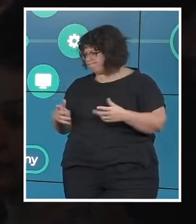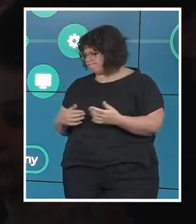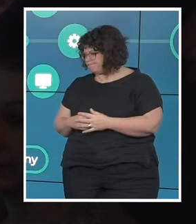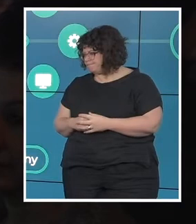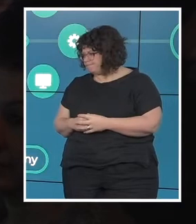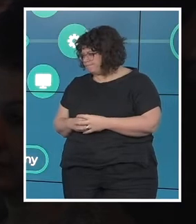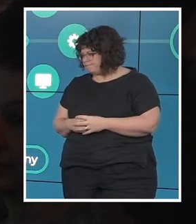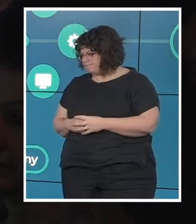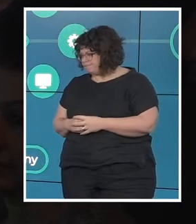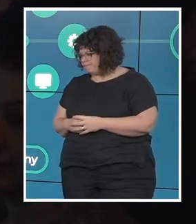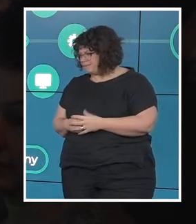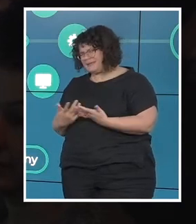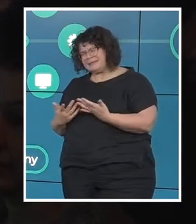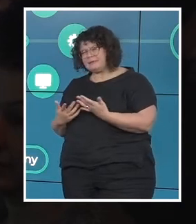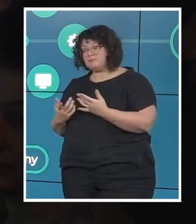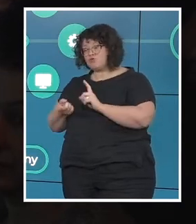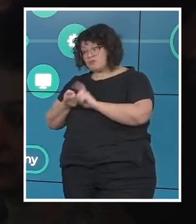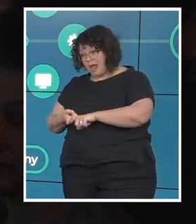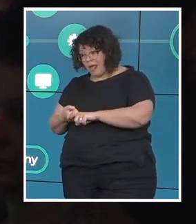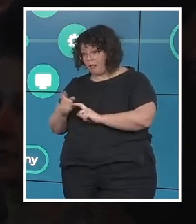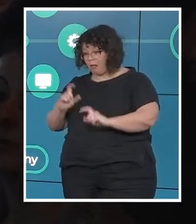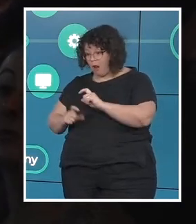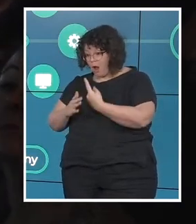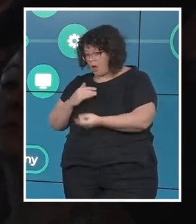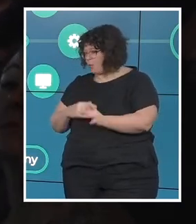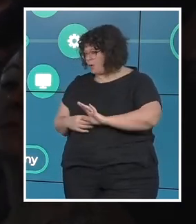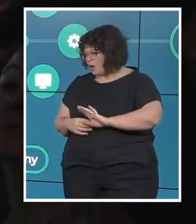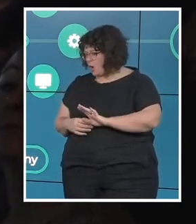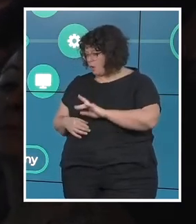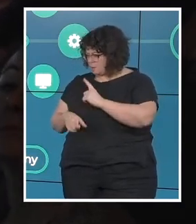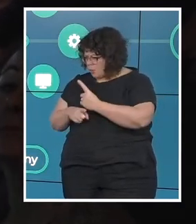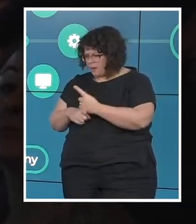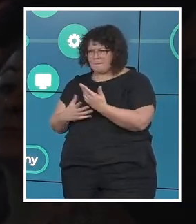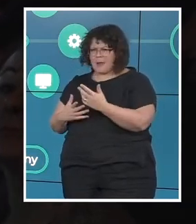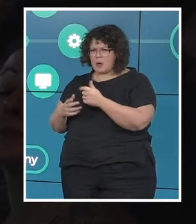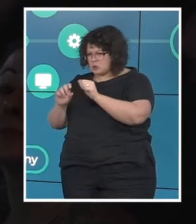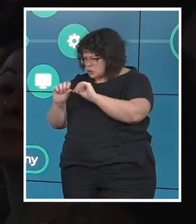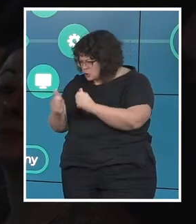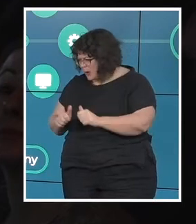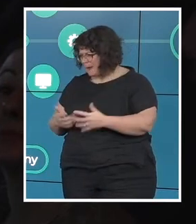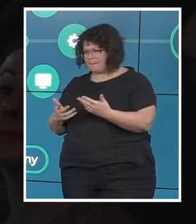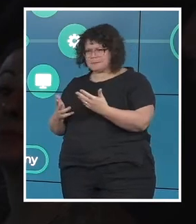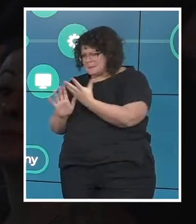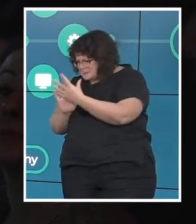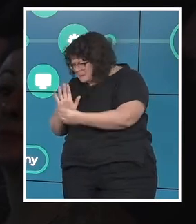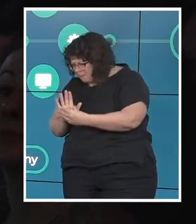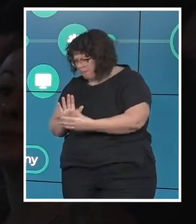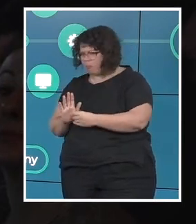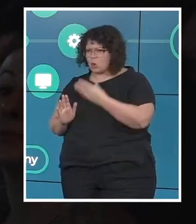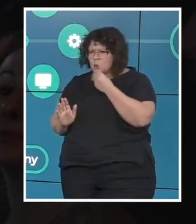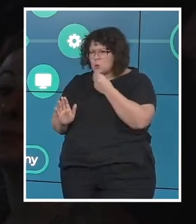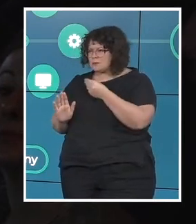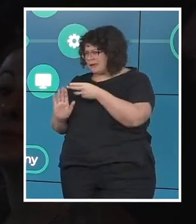shapes, using symbols, using keys, using labels, etc. But doing that successfully on complicated things